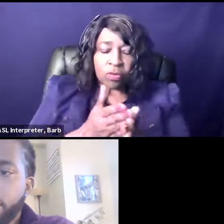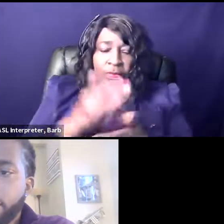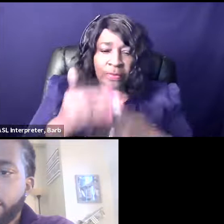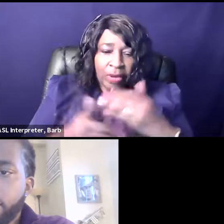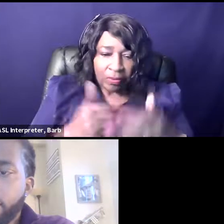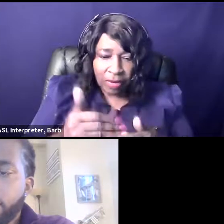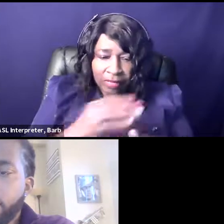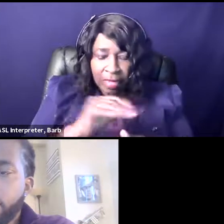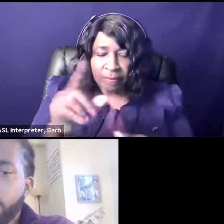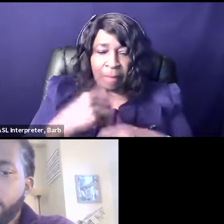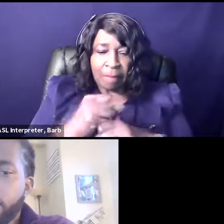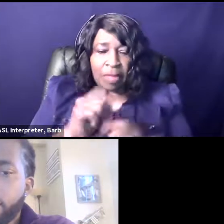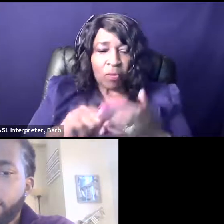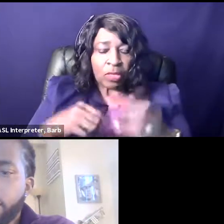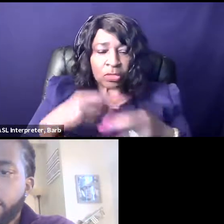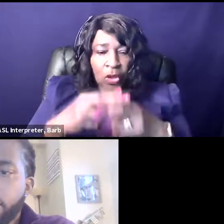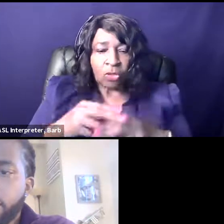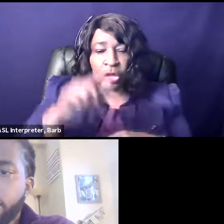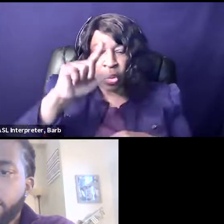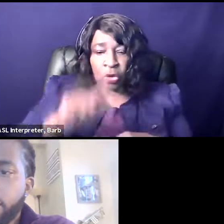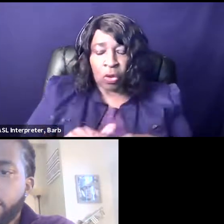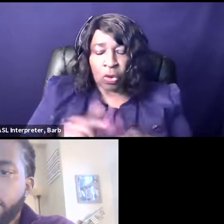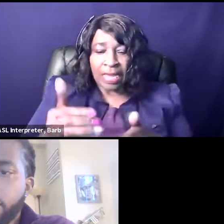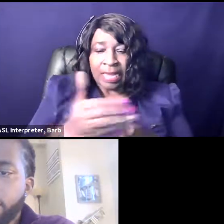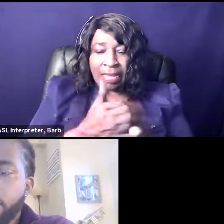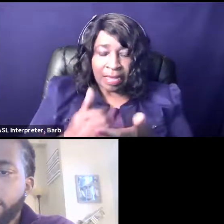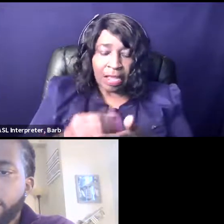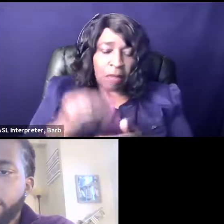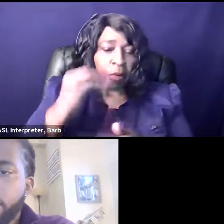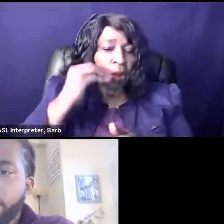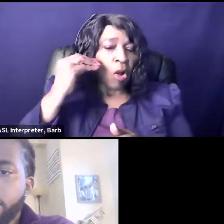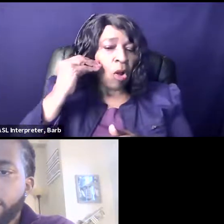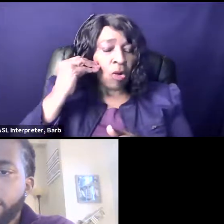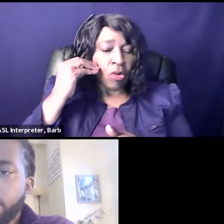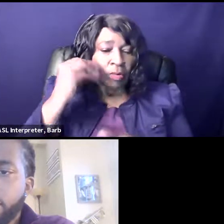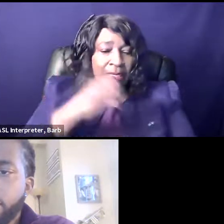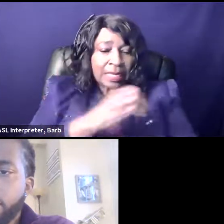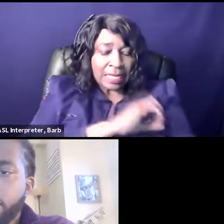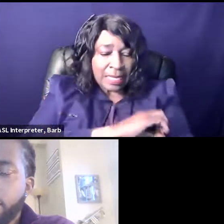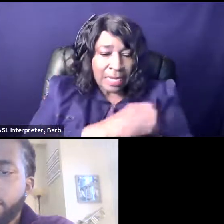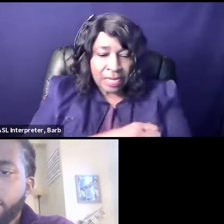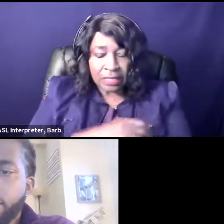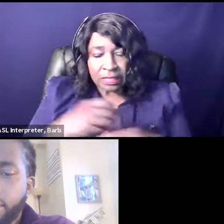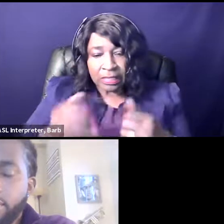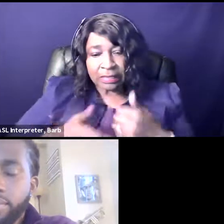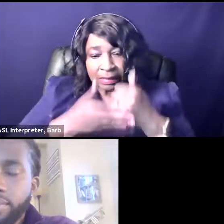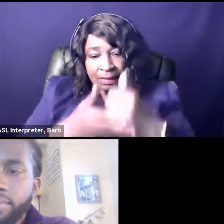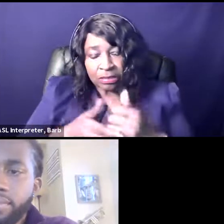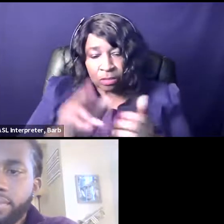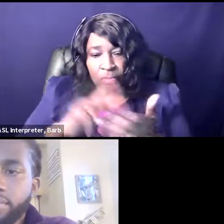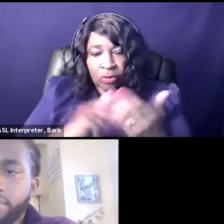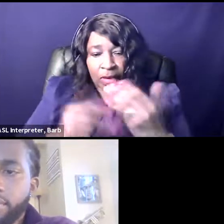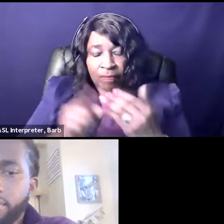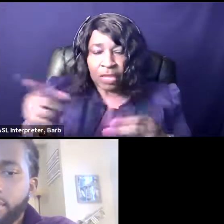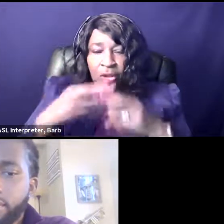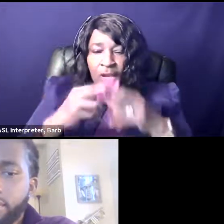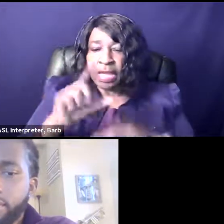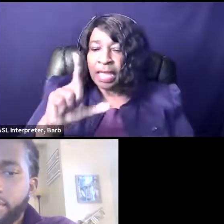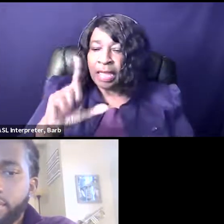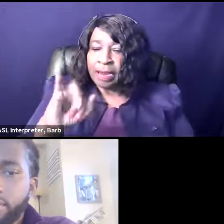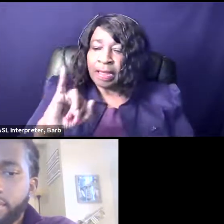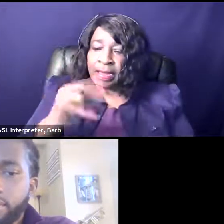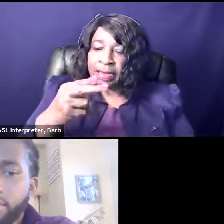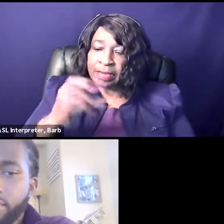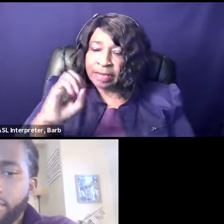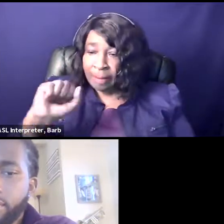created what's called the Low-Income Home Energy Assistance Program. LIHEAP, that some people call it. And so that is our federal program that